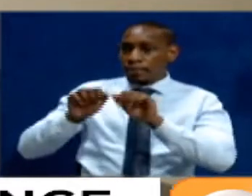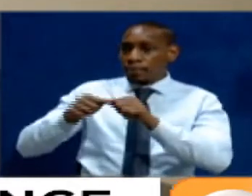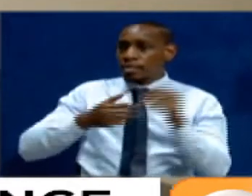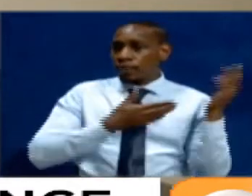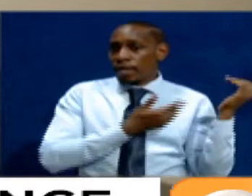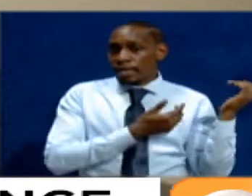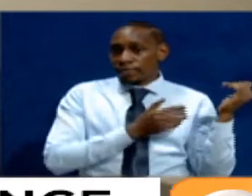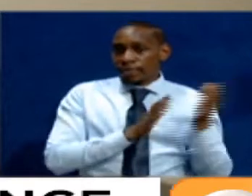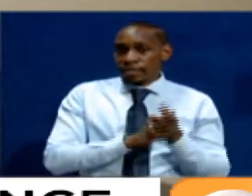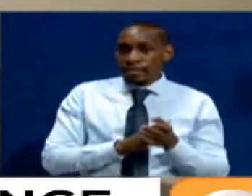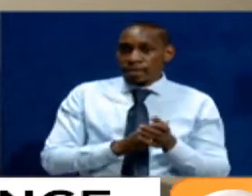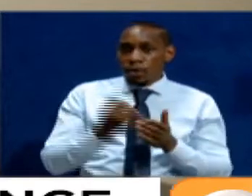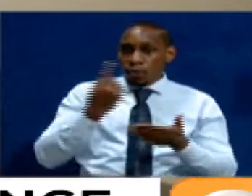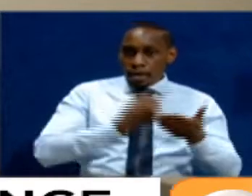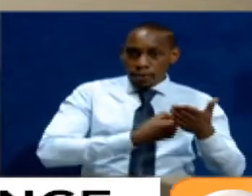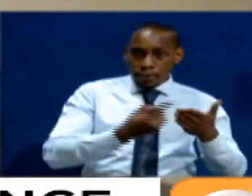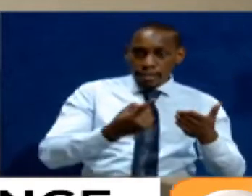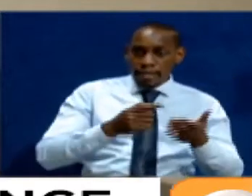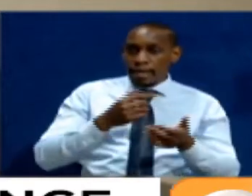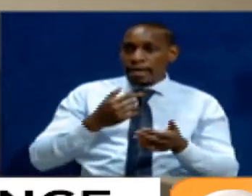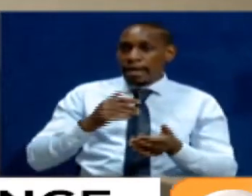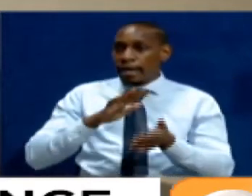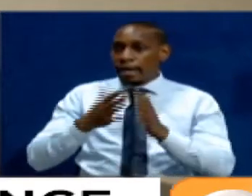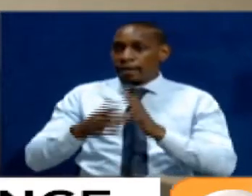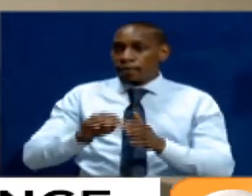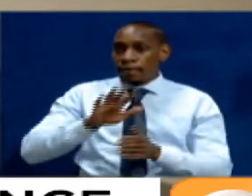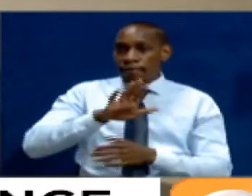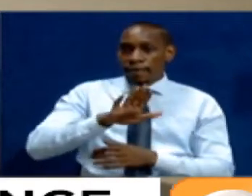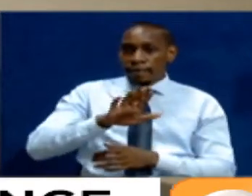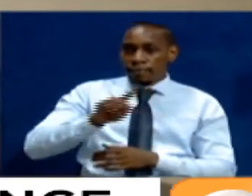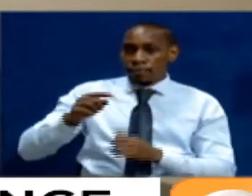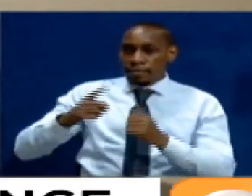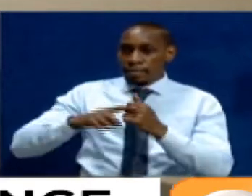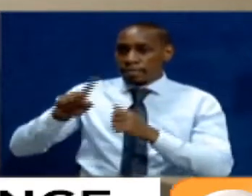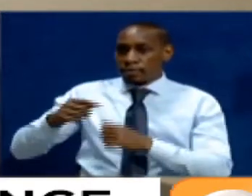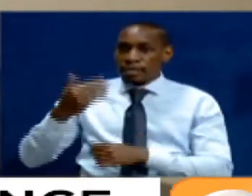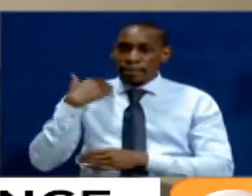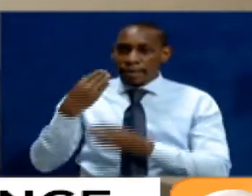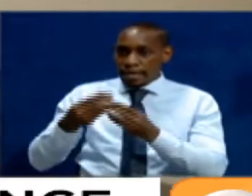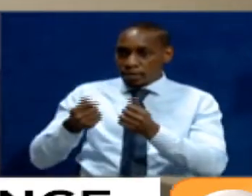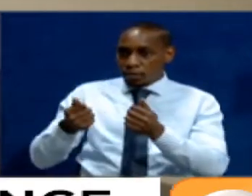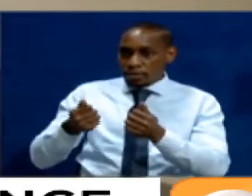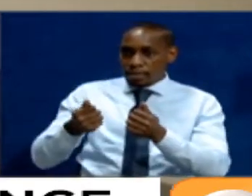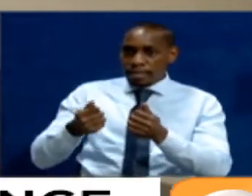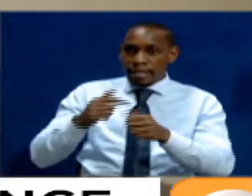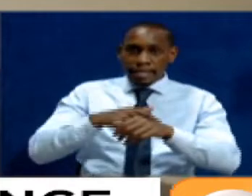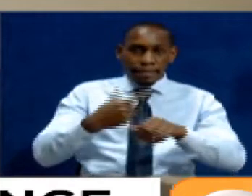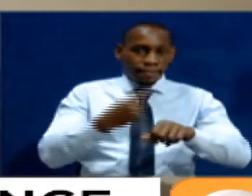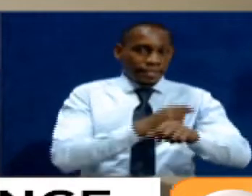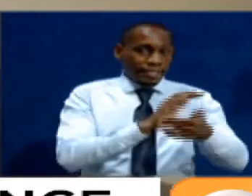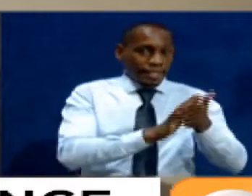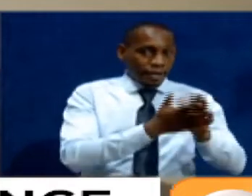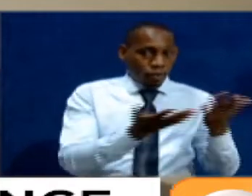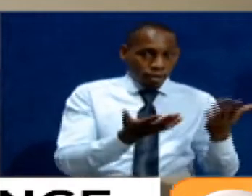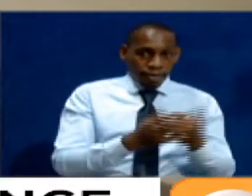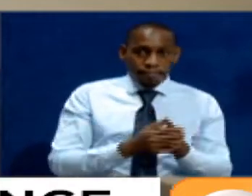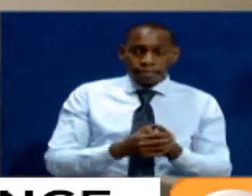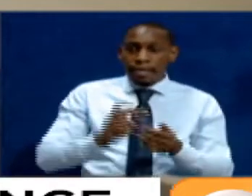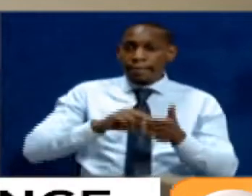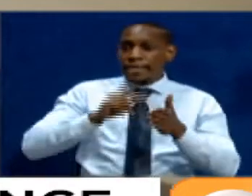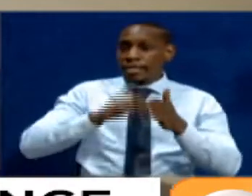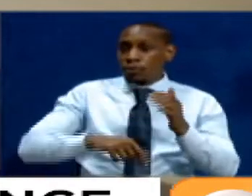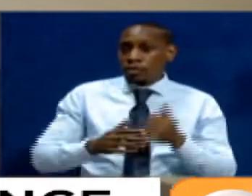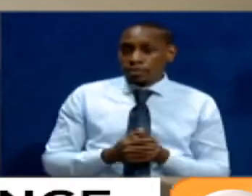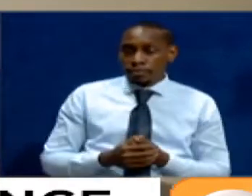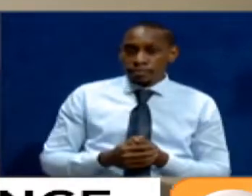would expect in 1 week to have about 5,000 to 6,000 blood clots without the vaccine. So in other